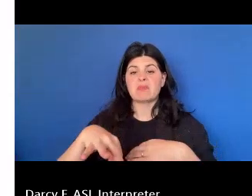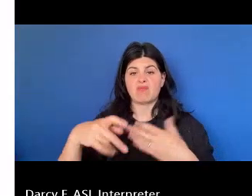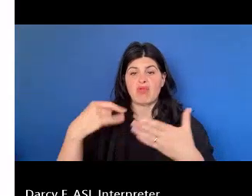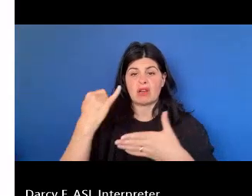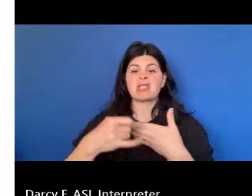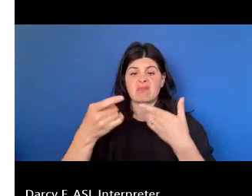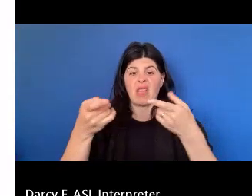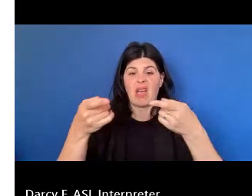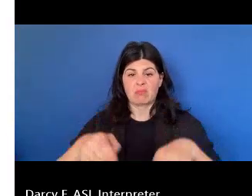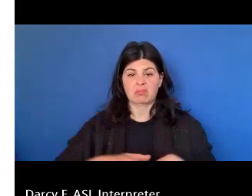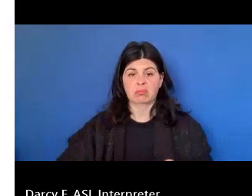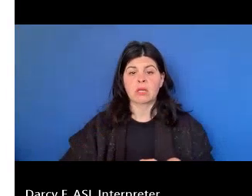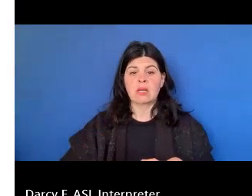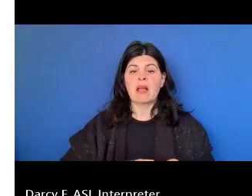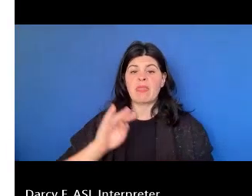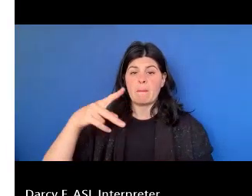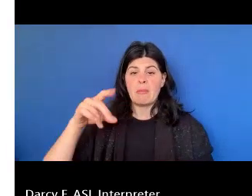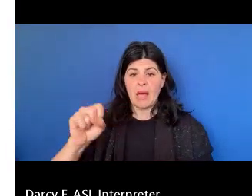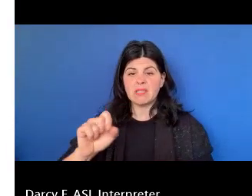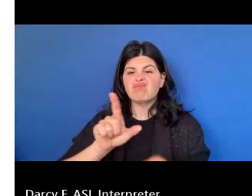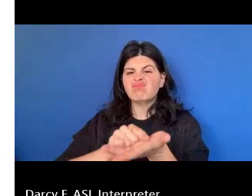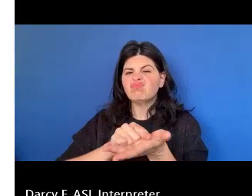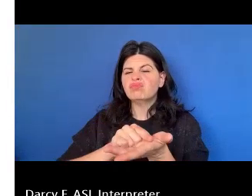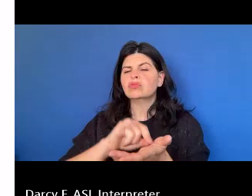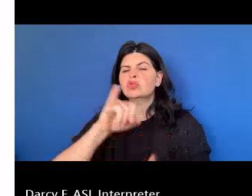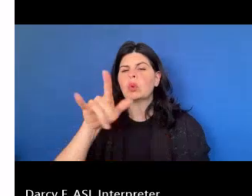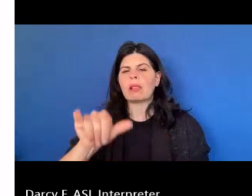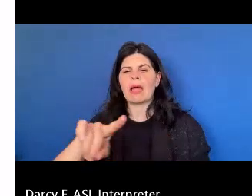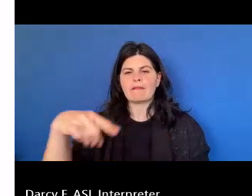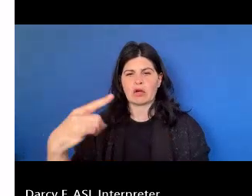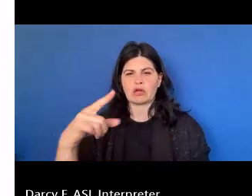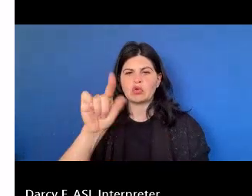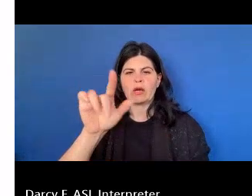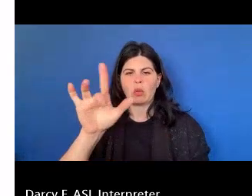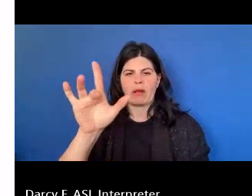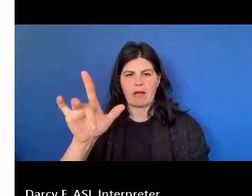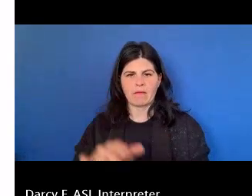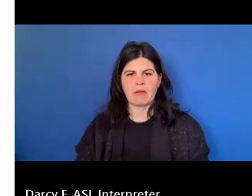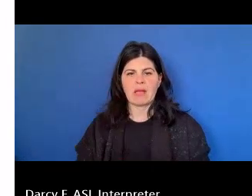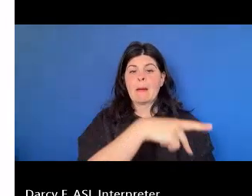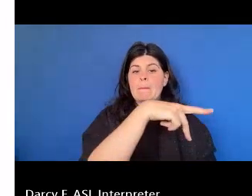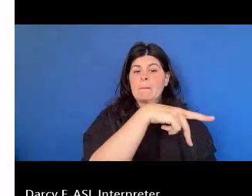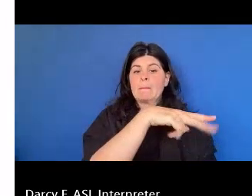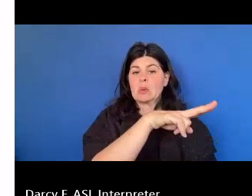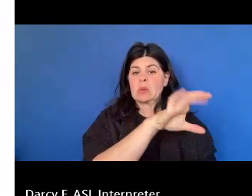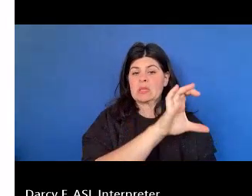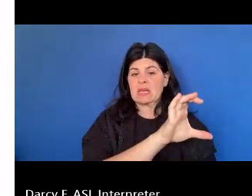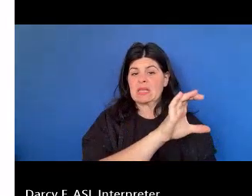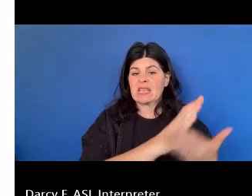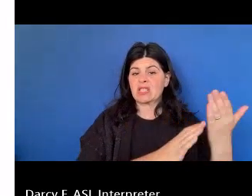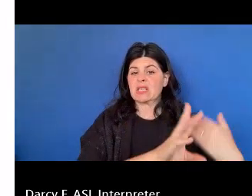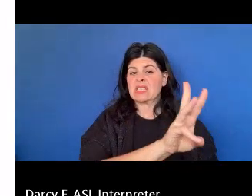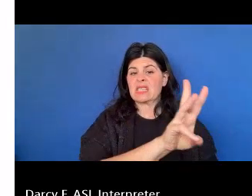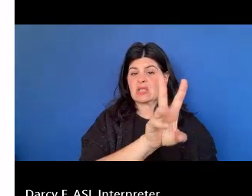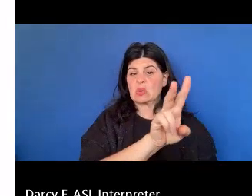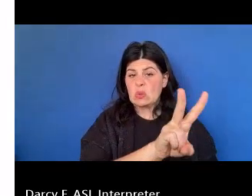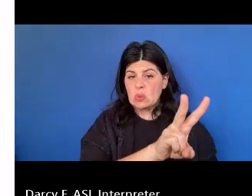662 discusses the designation of priority neighborhood decarbonization zones. That was assigned to the